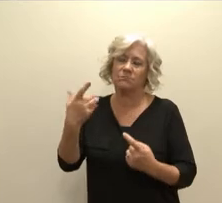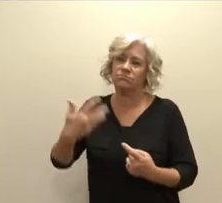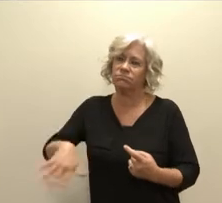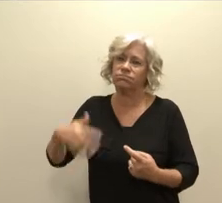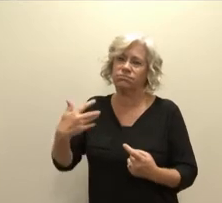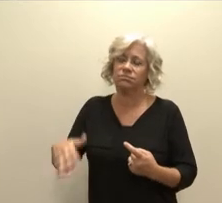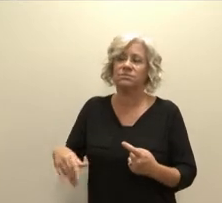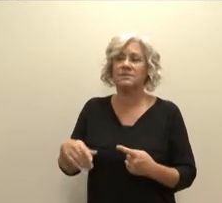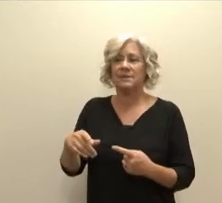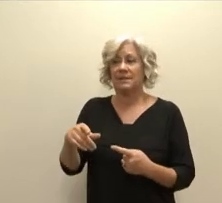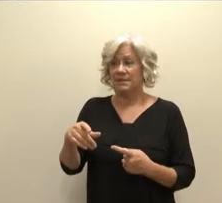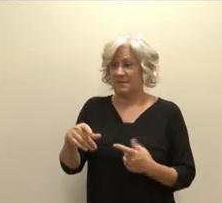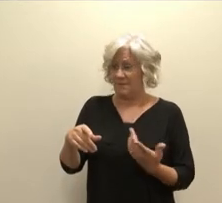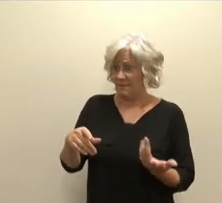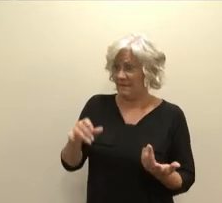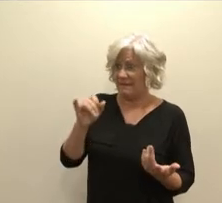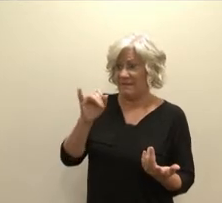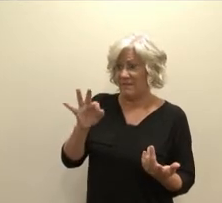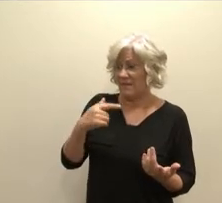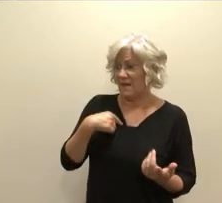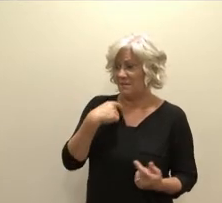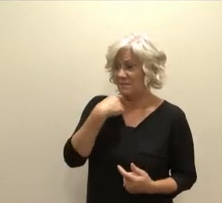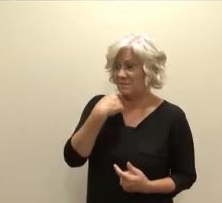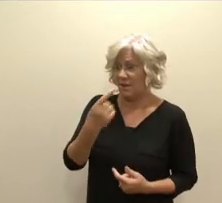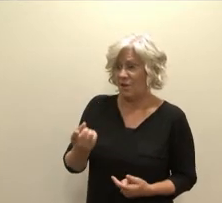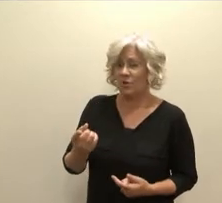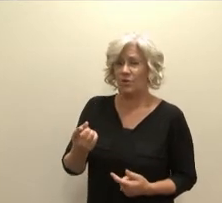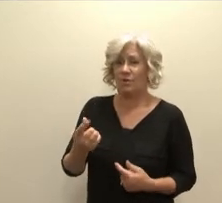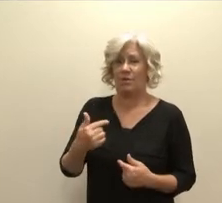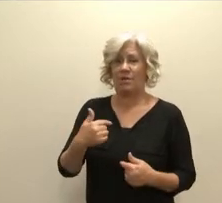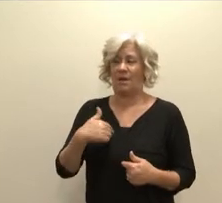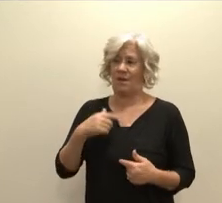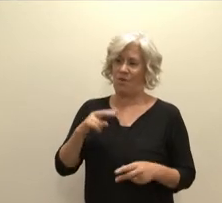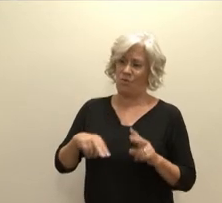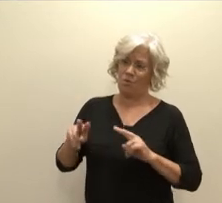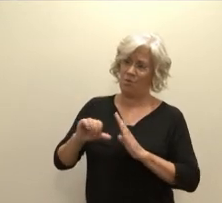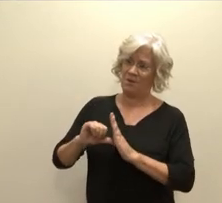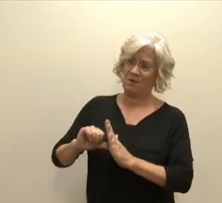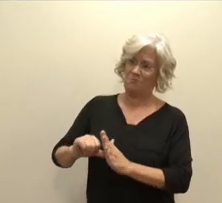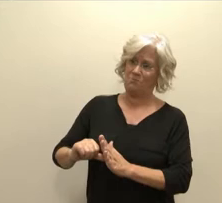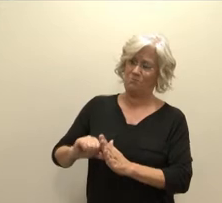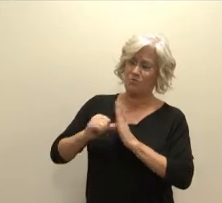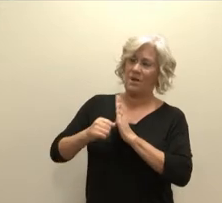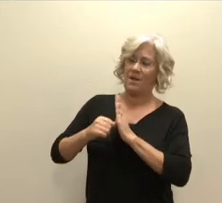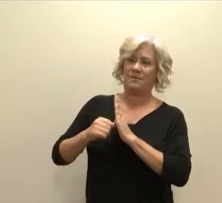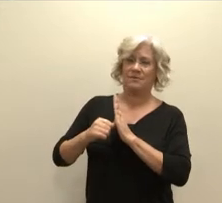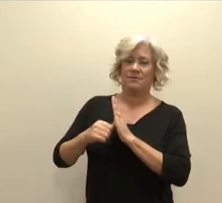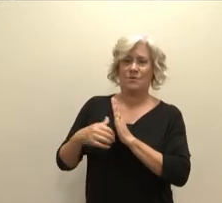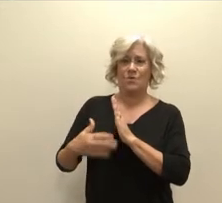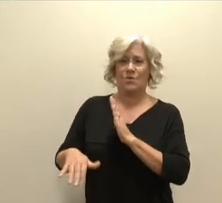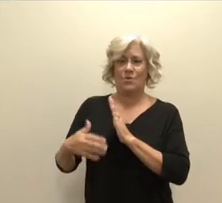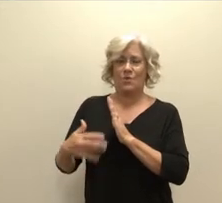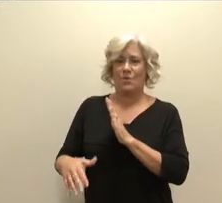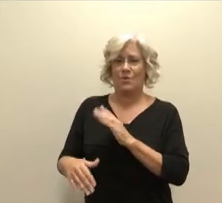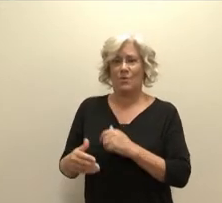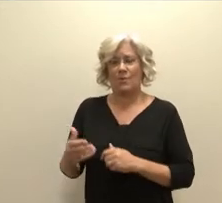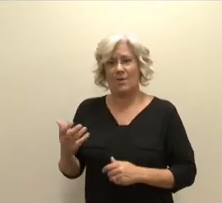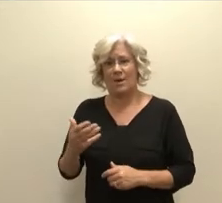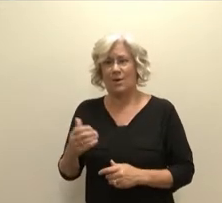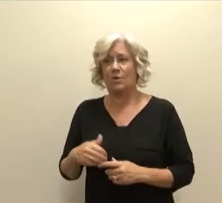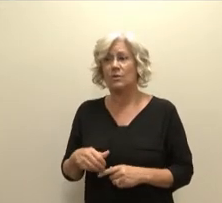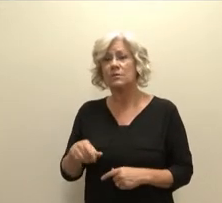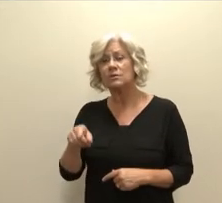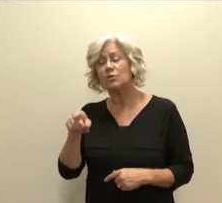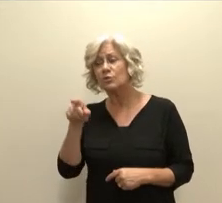to say that I have been impressed and that it was a joy to work with you, you